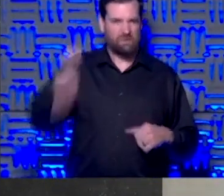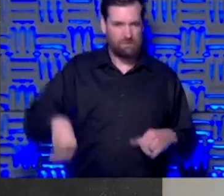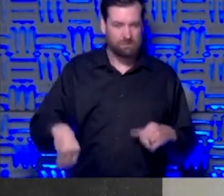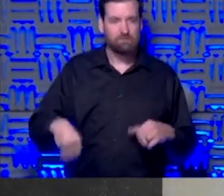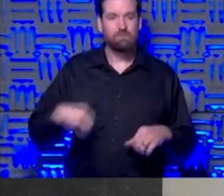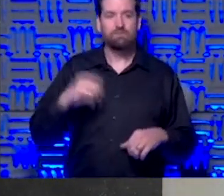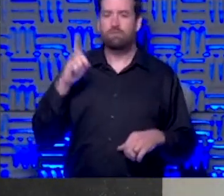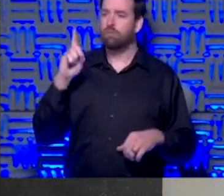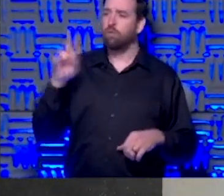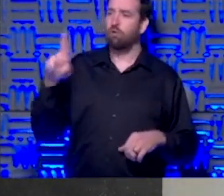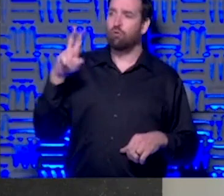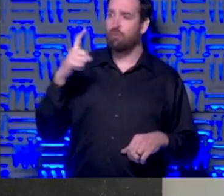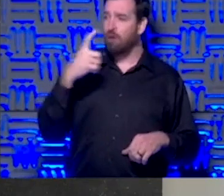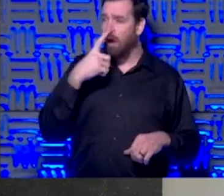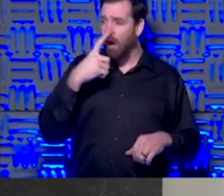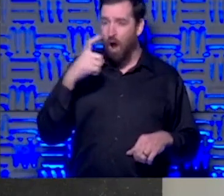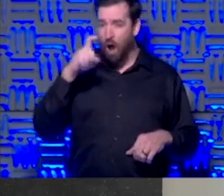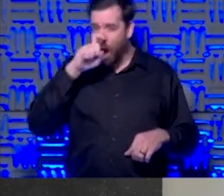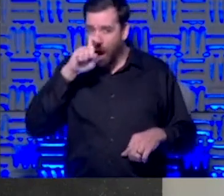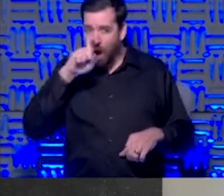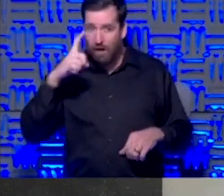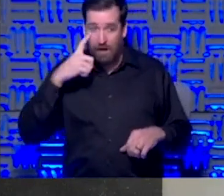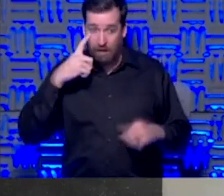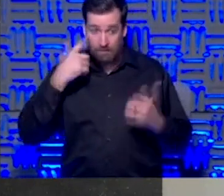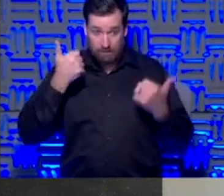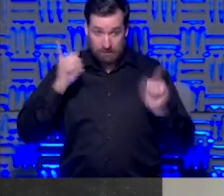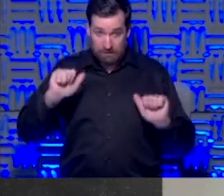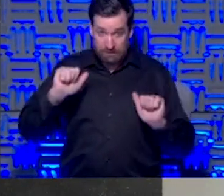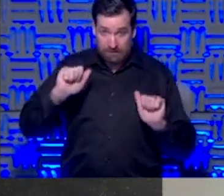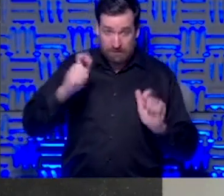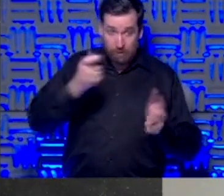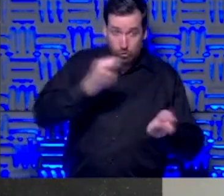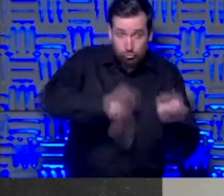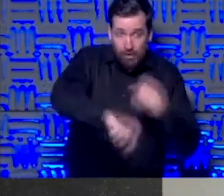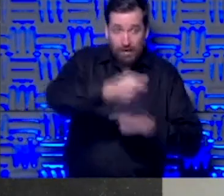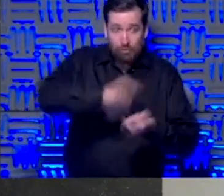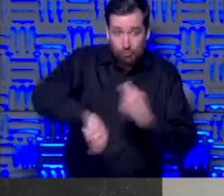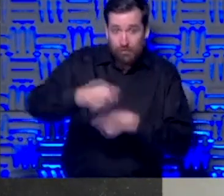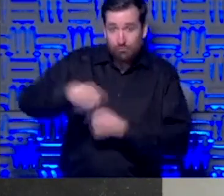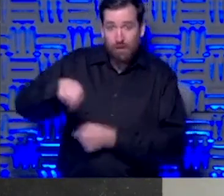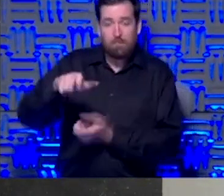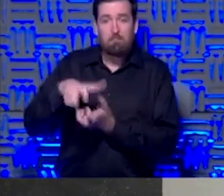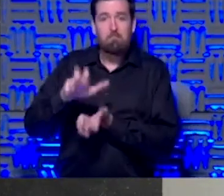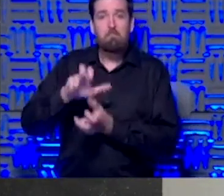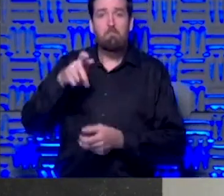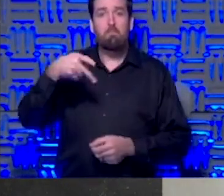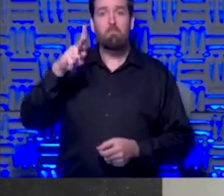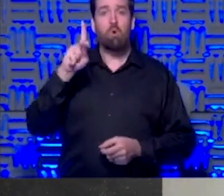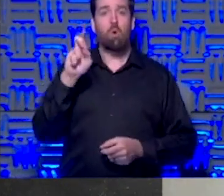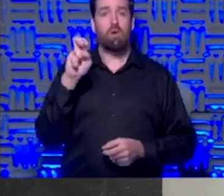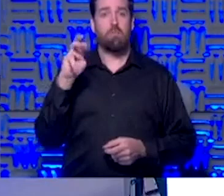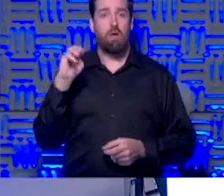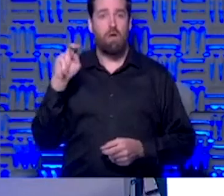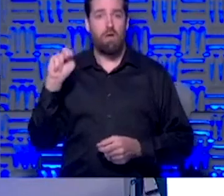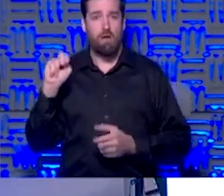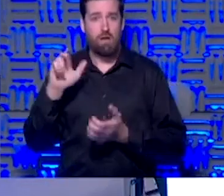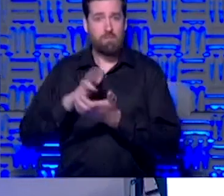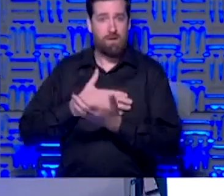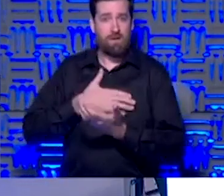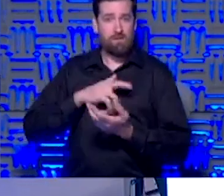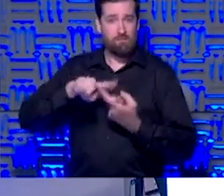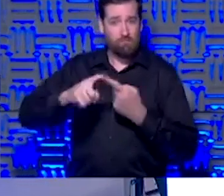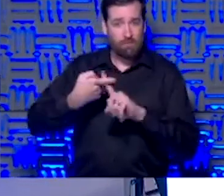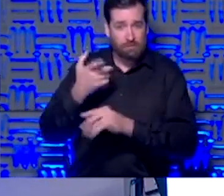Dr. Hot Guy, can I still trade Pokemon with my friends at school?